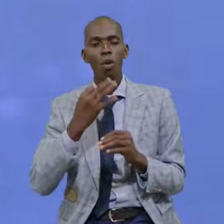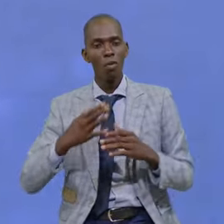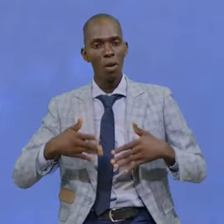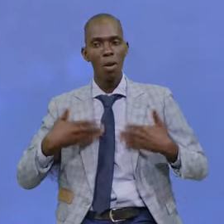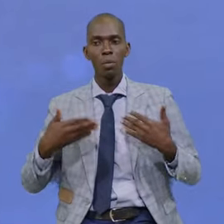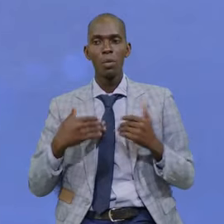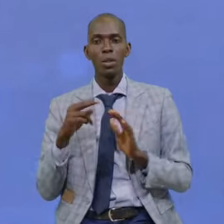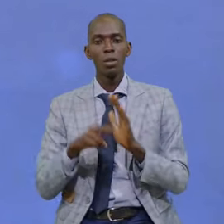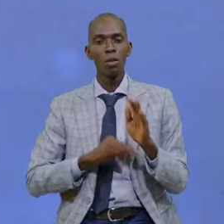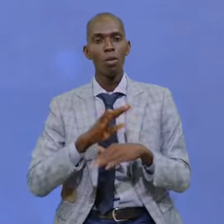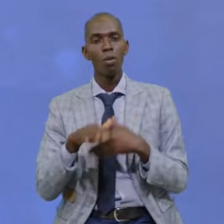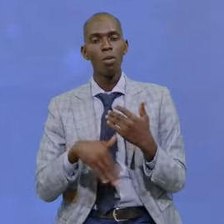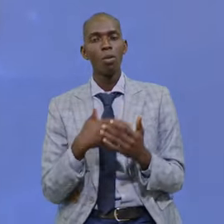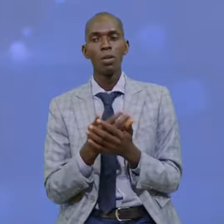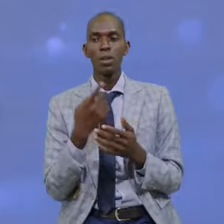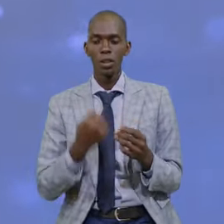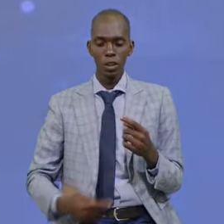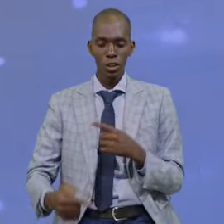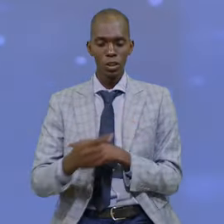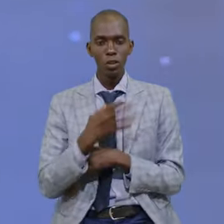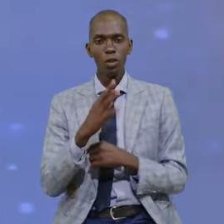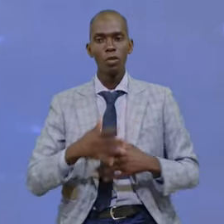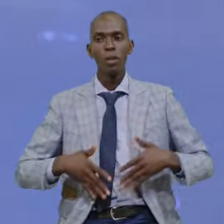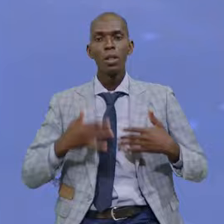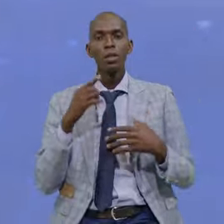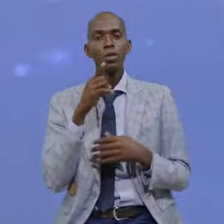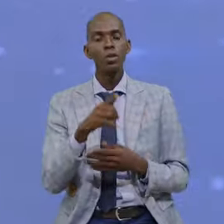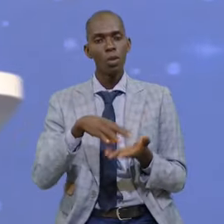the days of your life. You learn